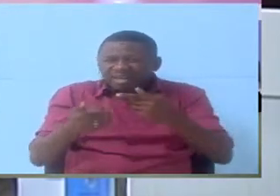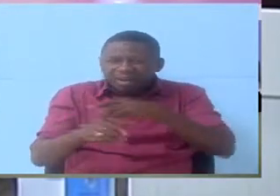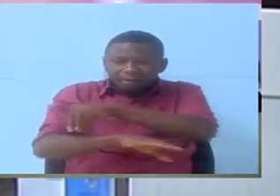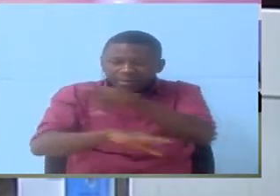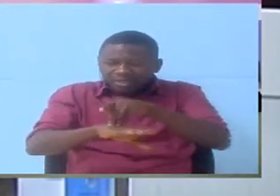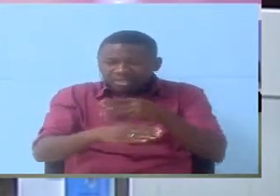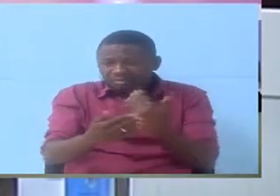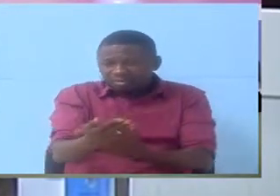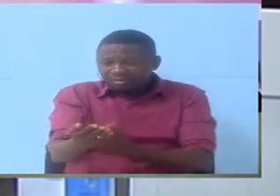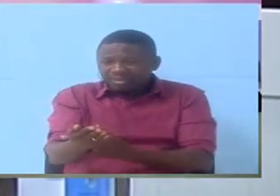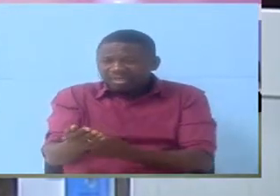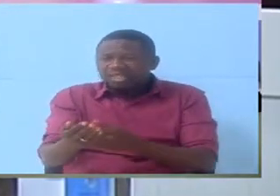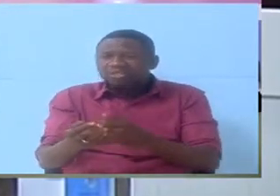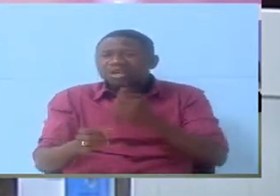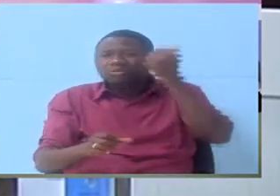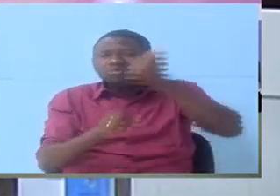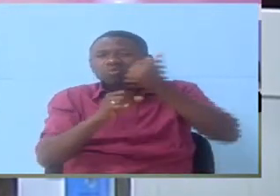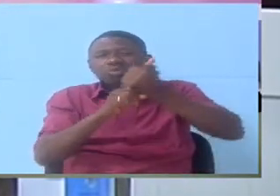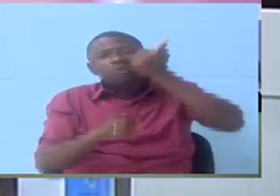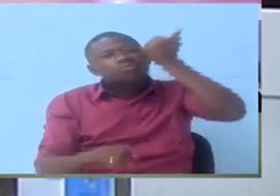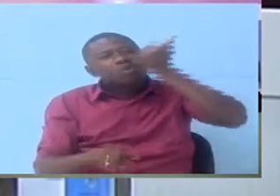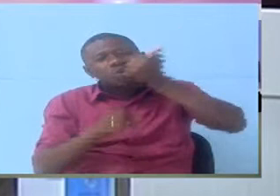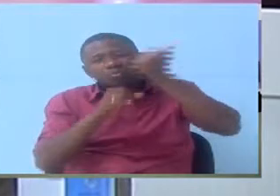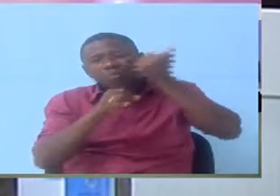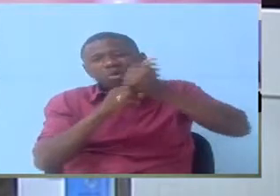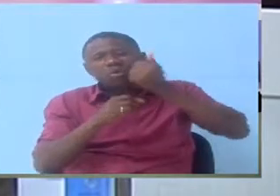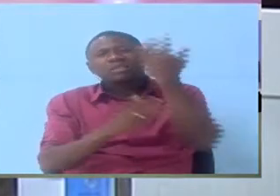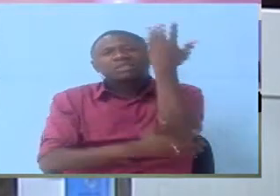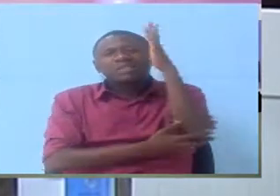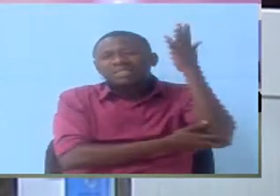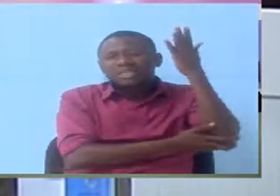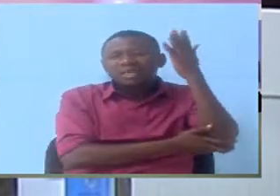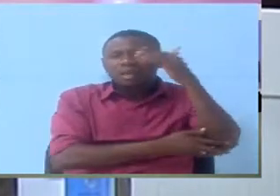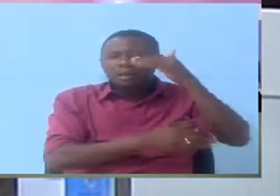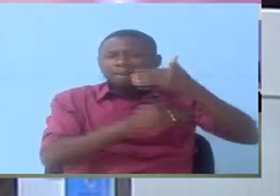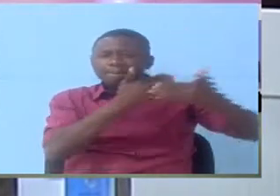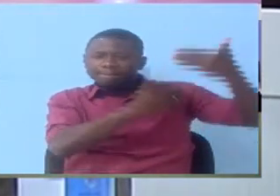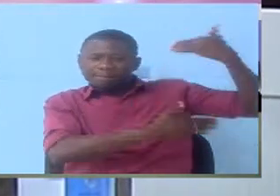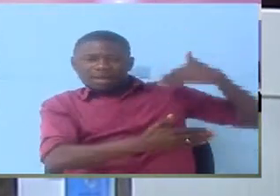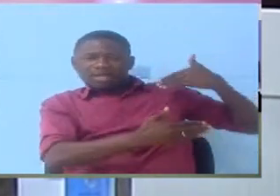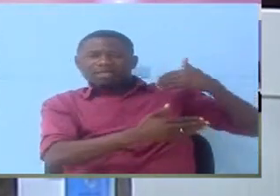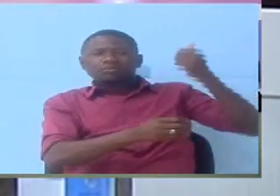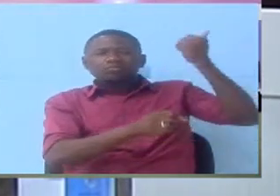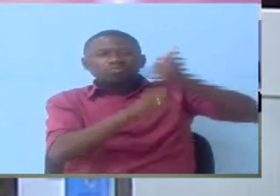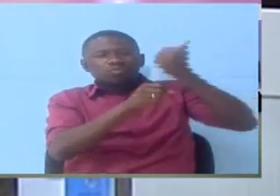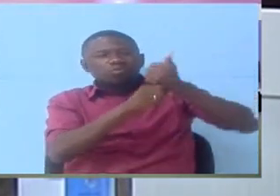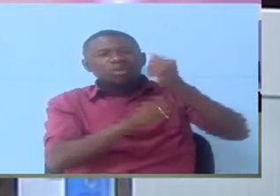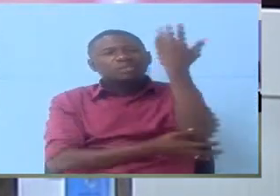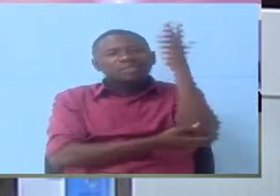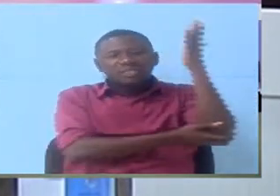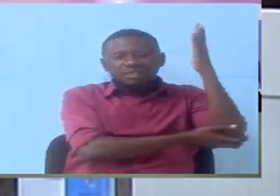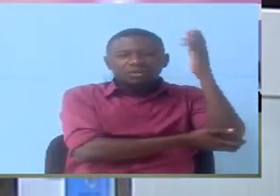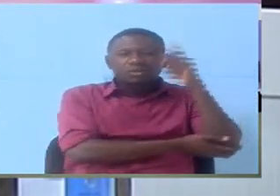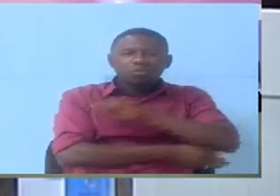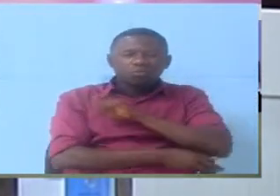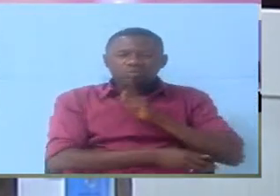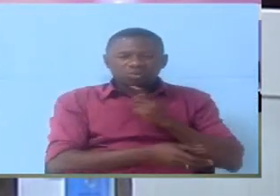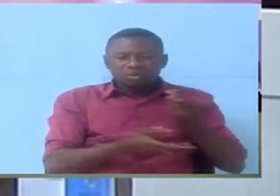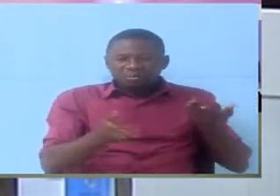there is a baobab tree. Behind the baobab tree, we buried 9